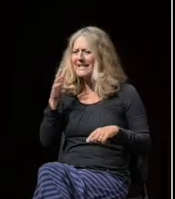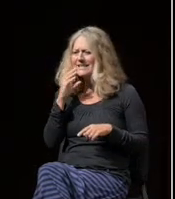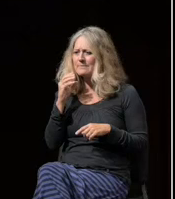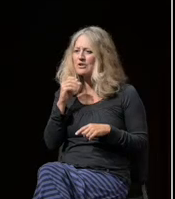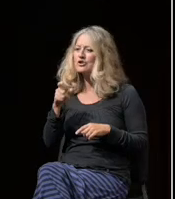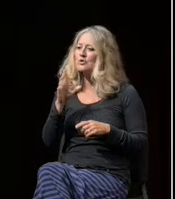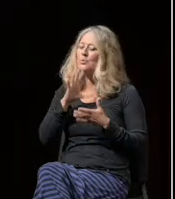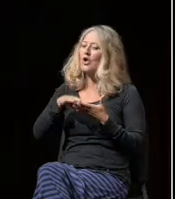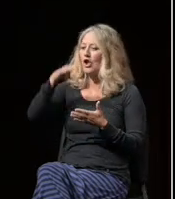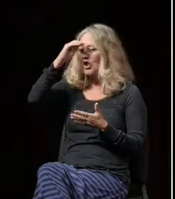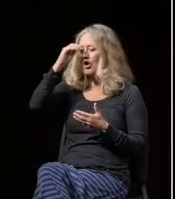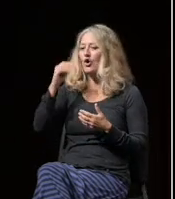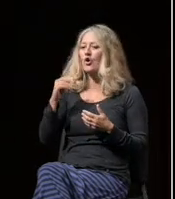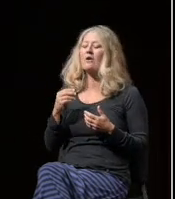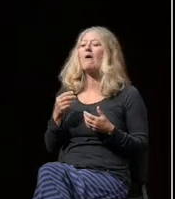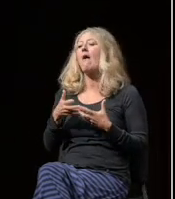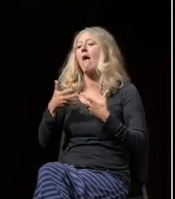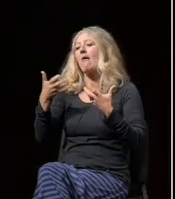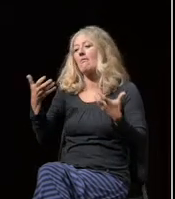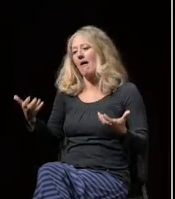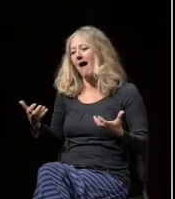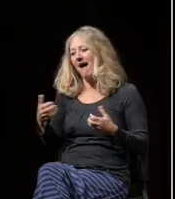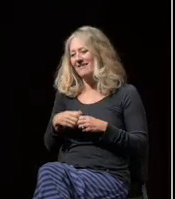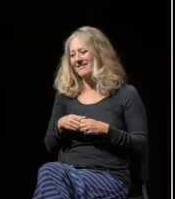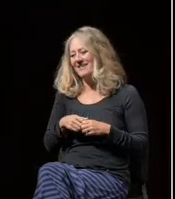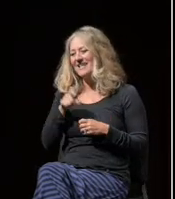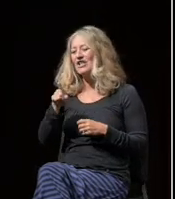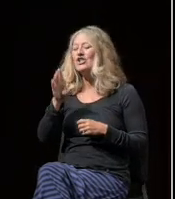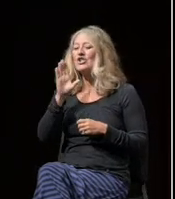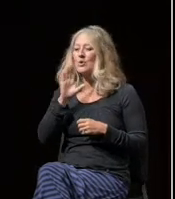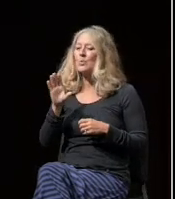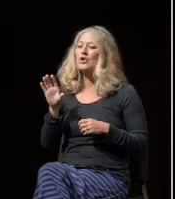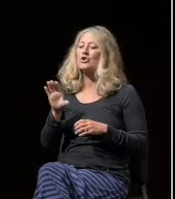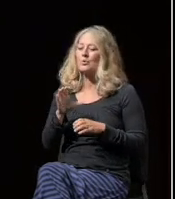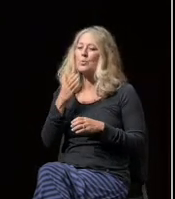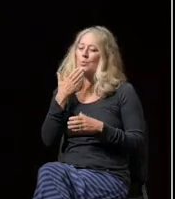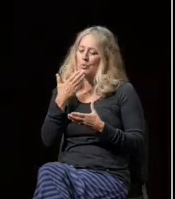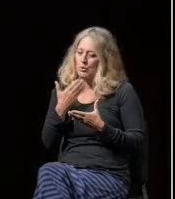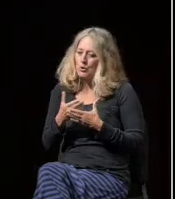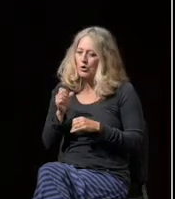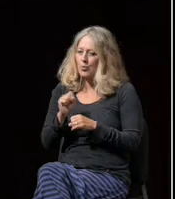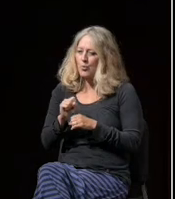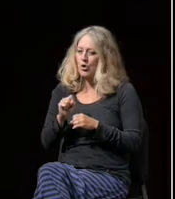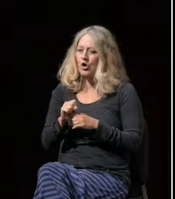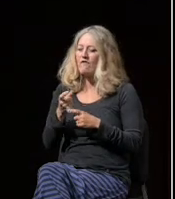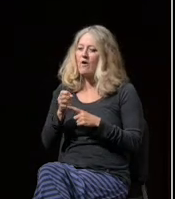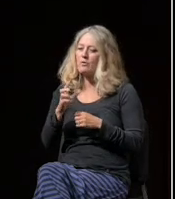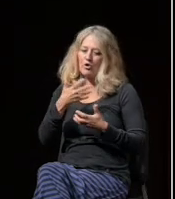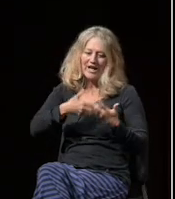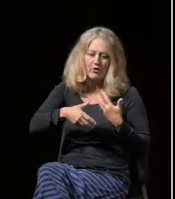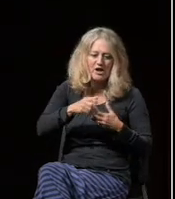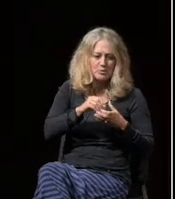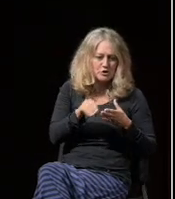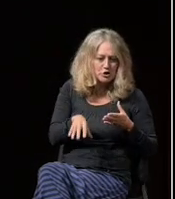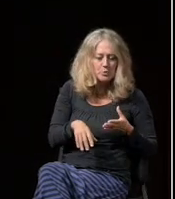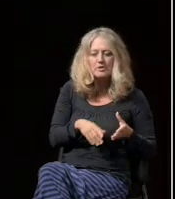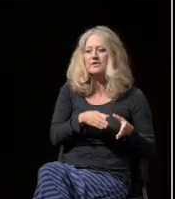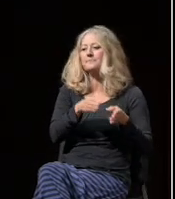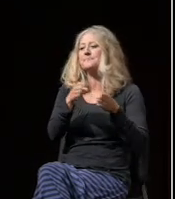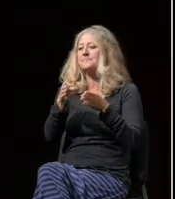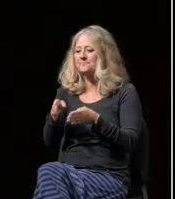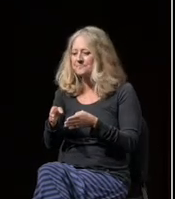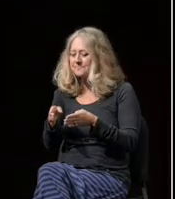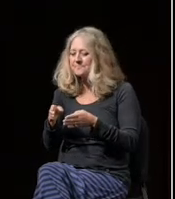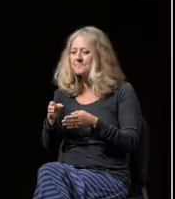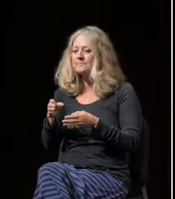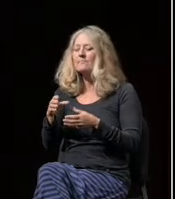learn greatly from them. You will do good work as a result of your interactions with your students and as a work a